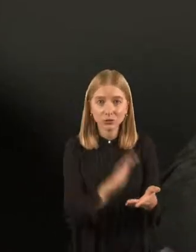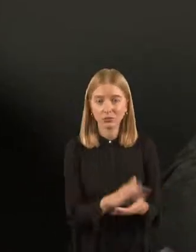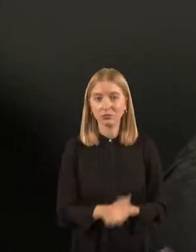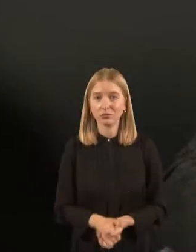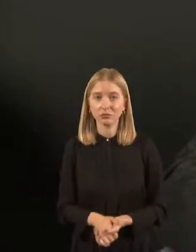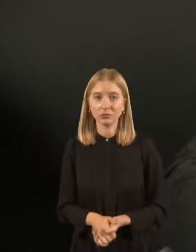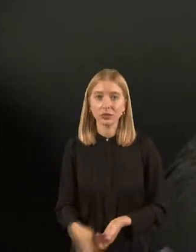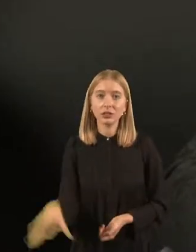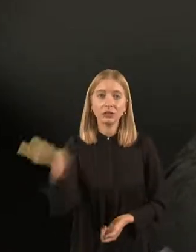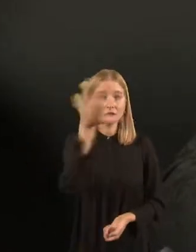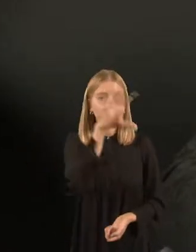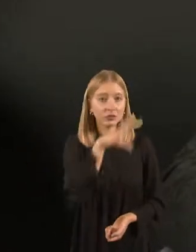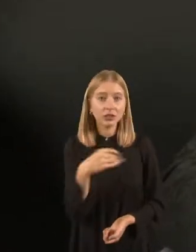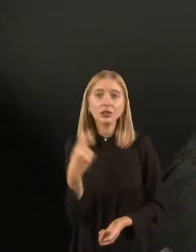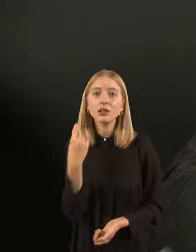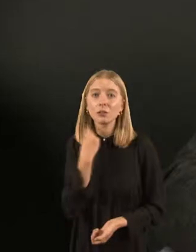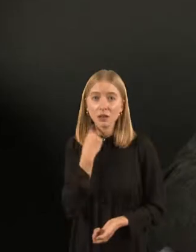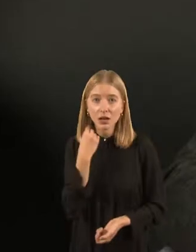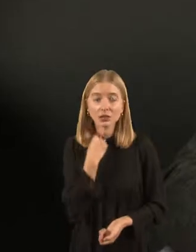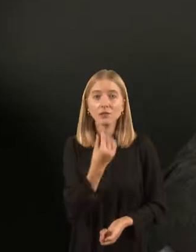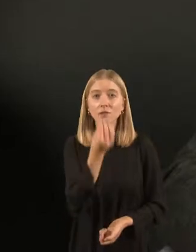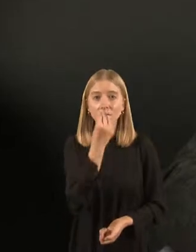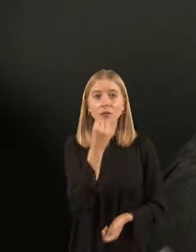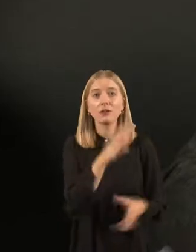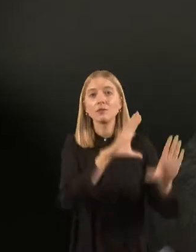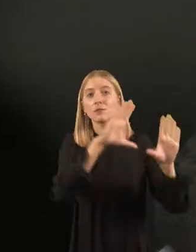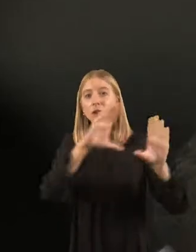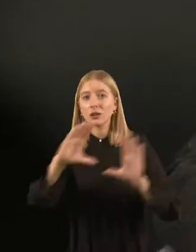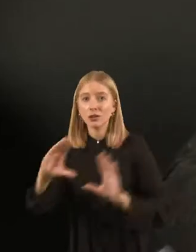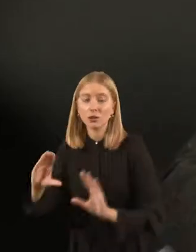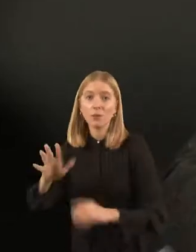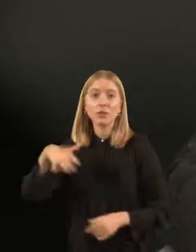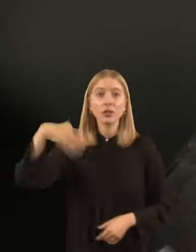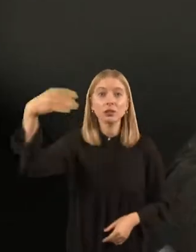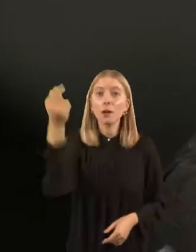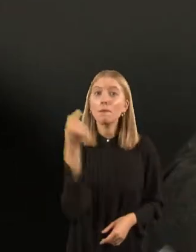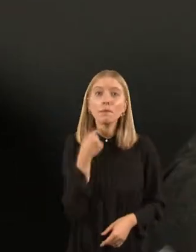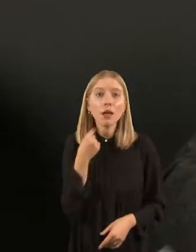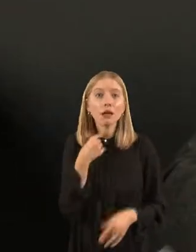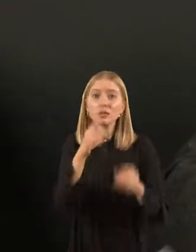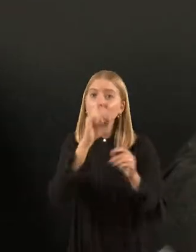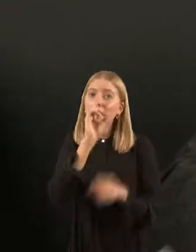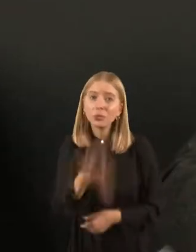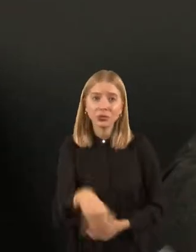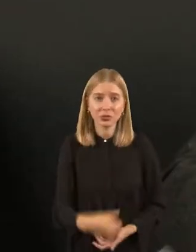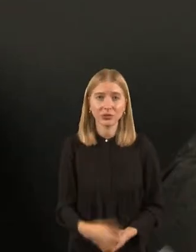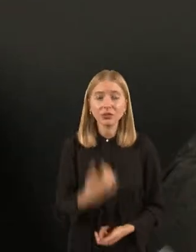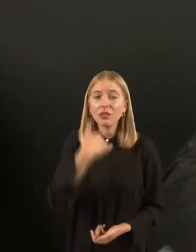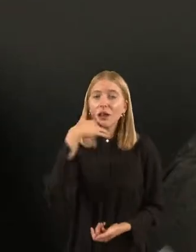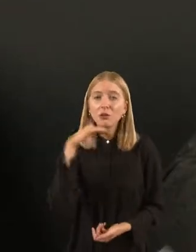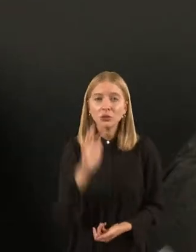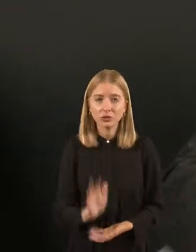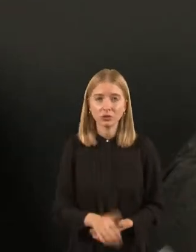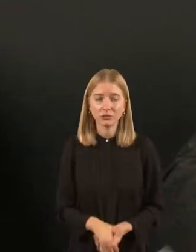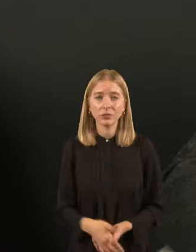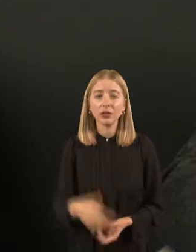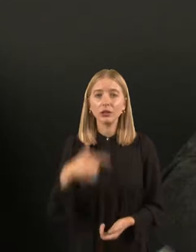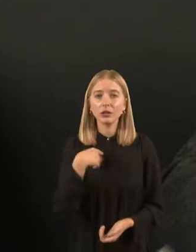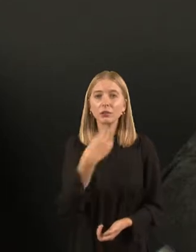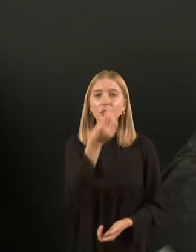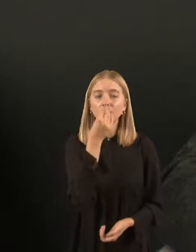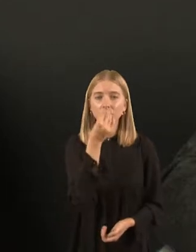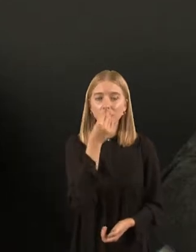has a rather small share in Lithuania. I believe that we all should aim at reducing the consumption of